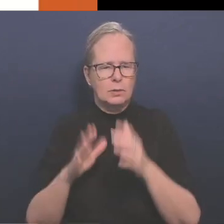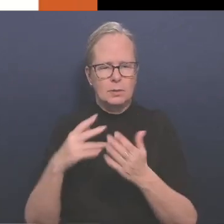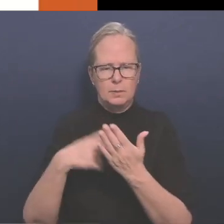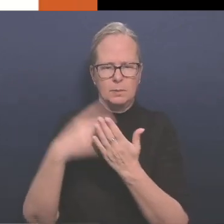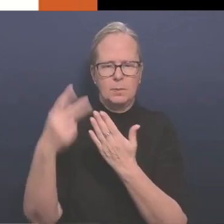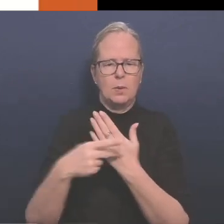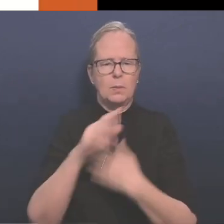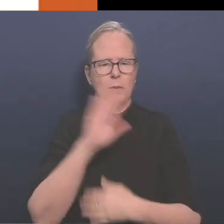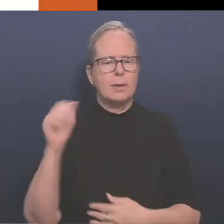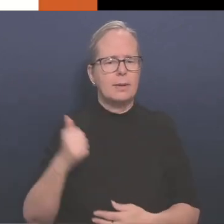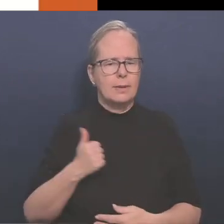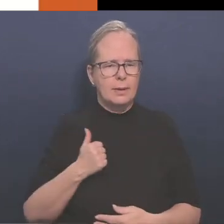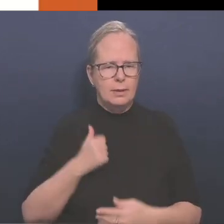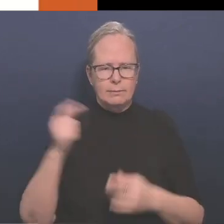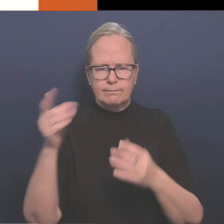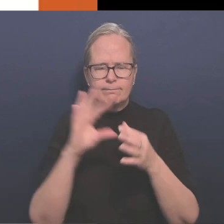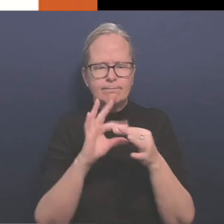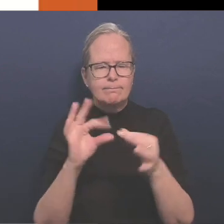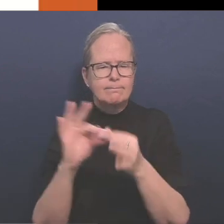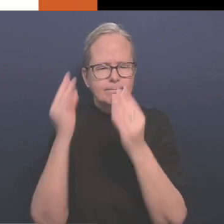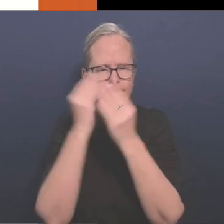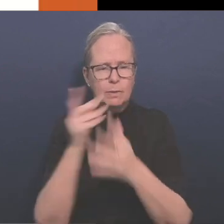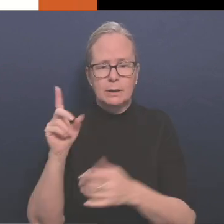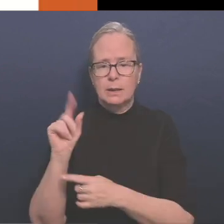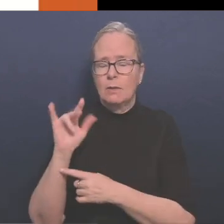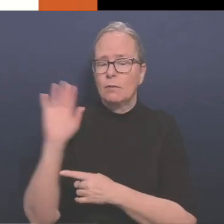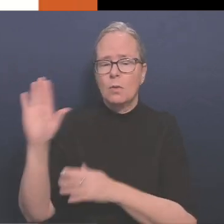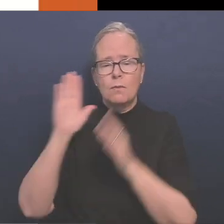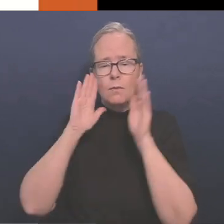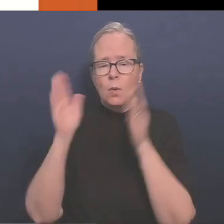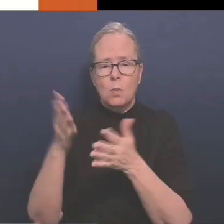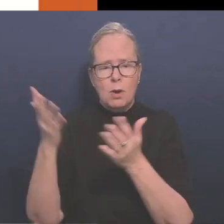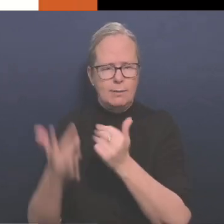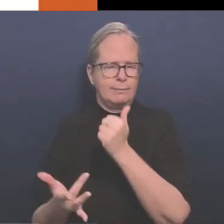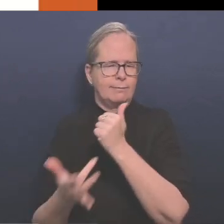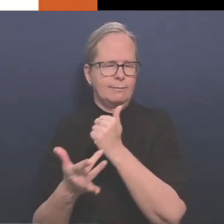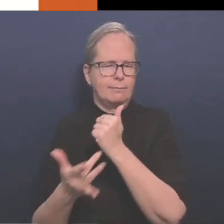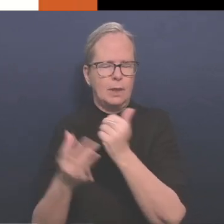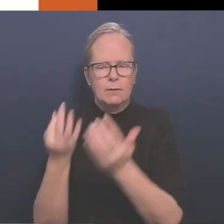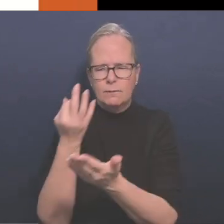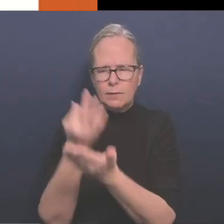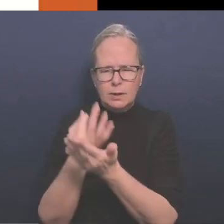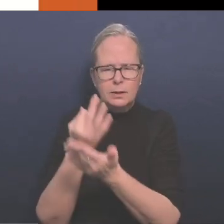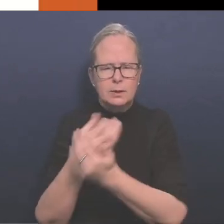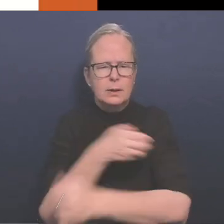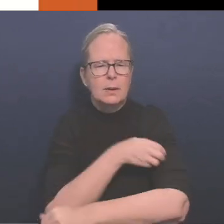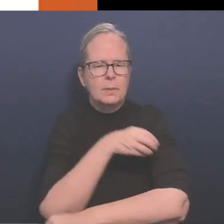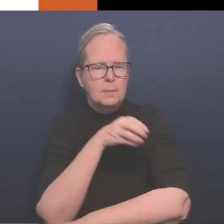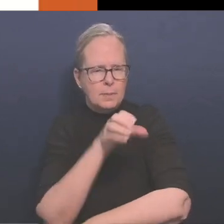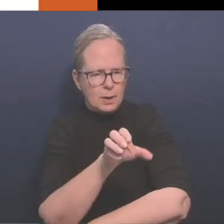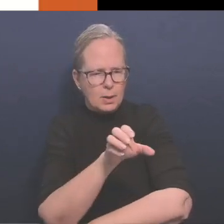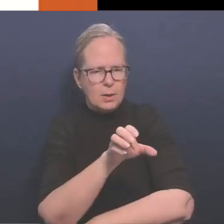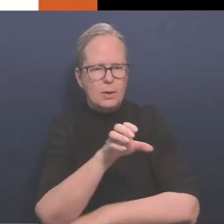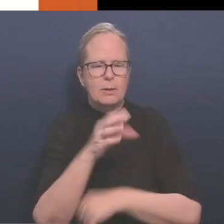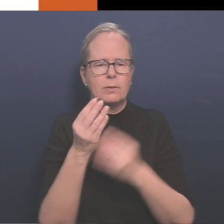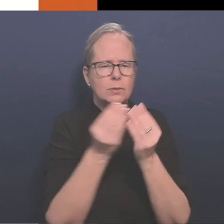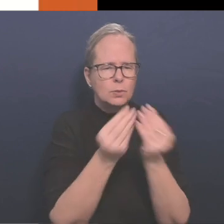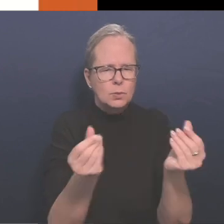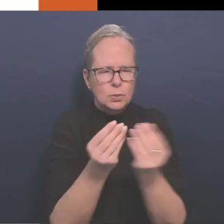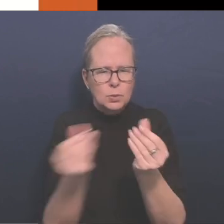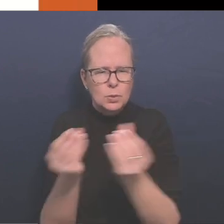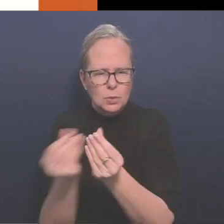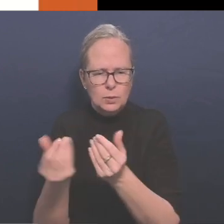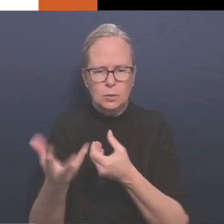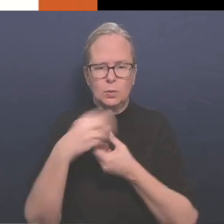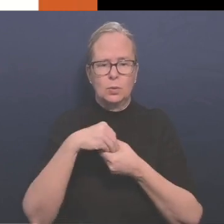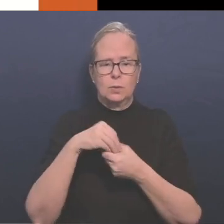traditional territories. The territories include the Wendat, the Anishinaabeg Nation, the Haudenosaunee Confederacy,